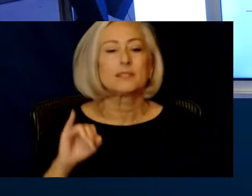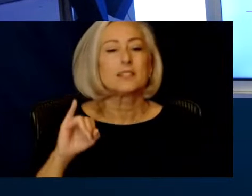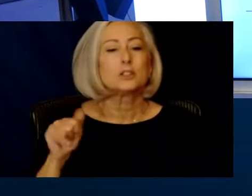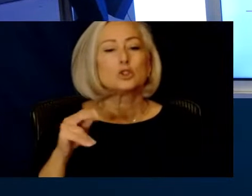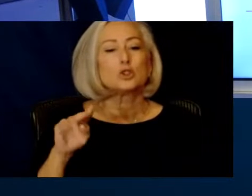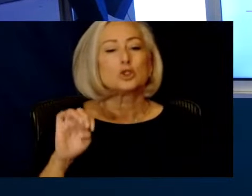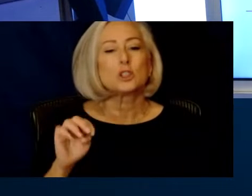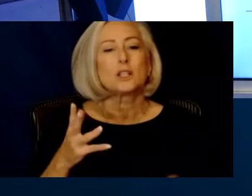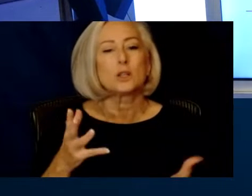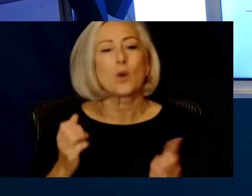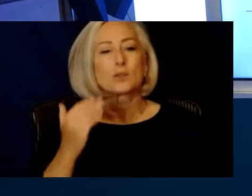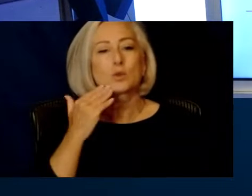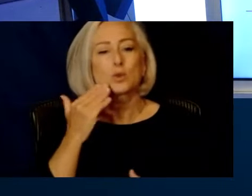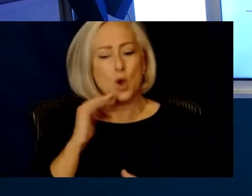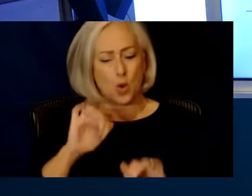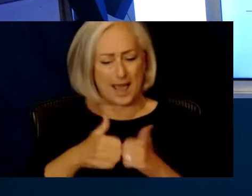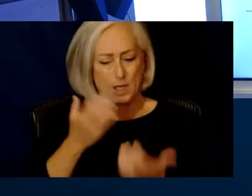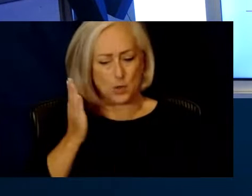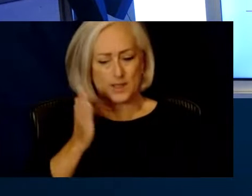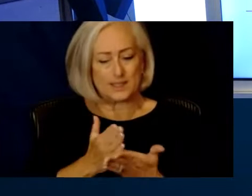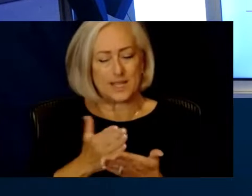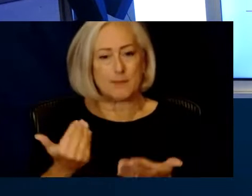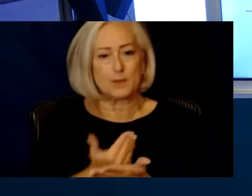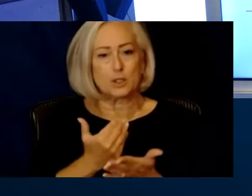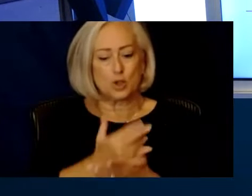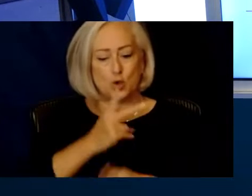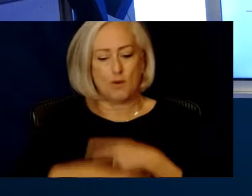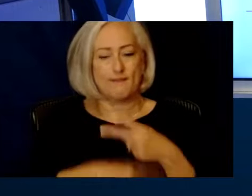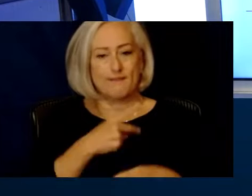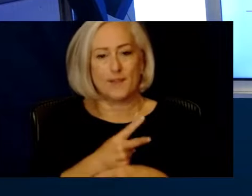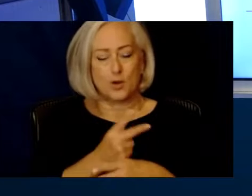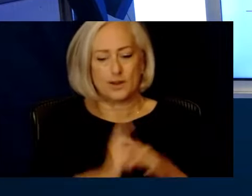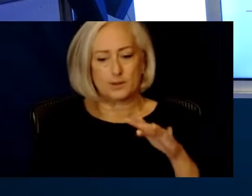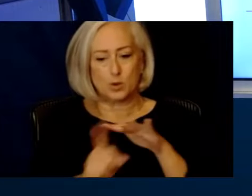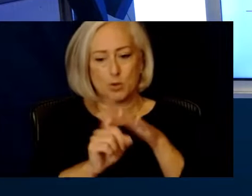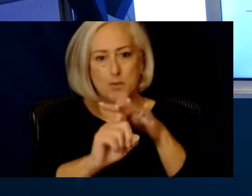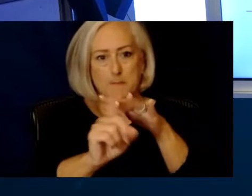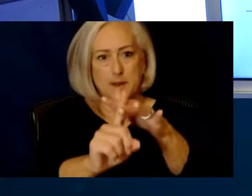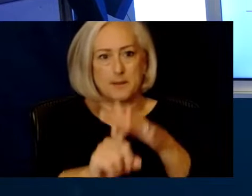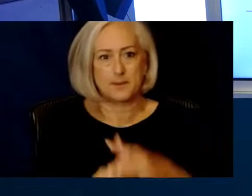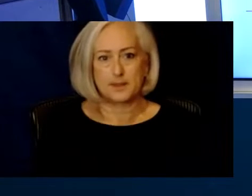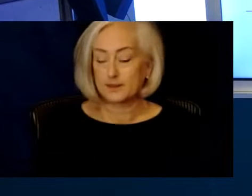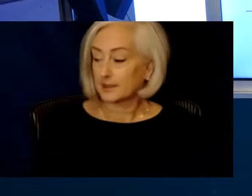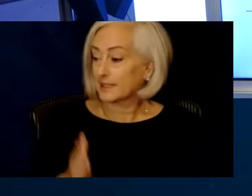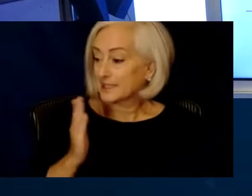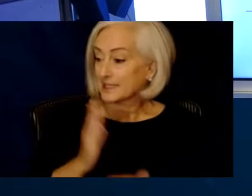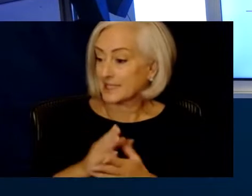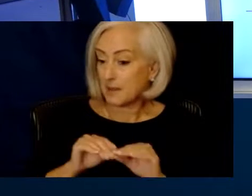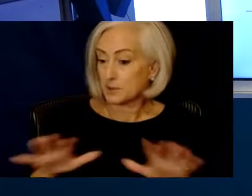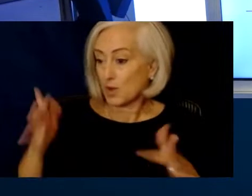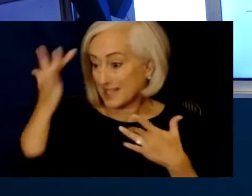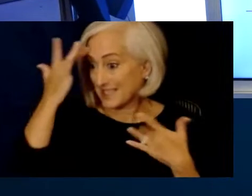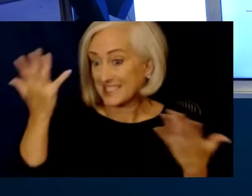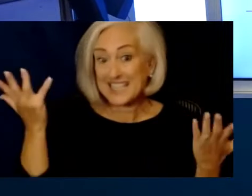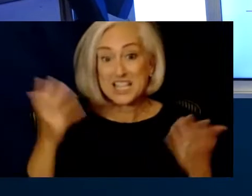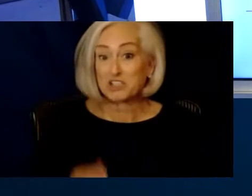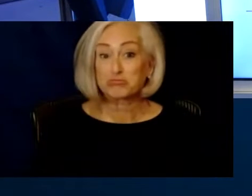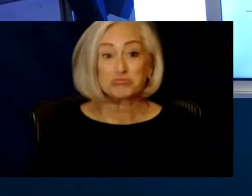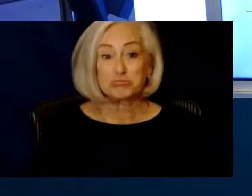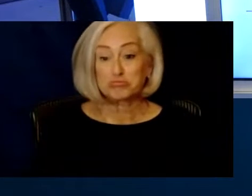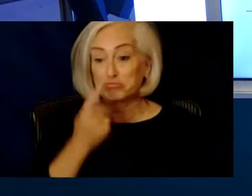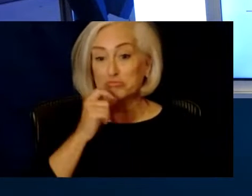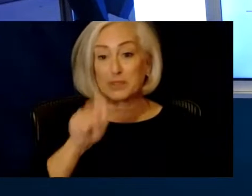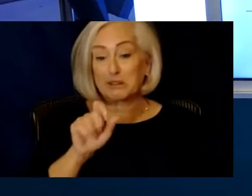stop new variants from continuing to emerge? Stop spreading the disease. That's really the answer,